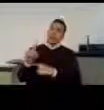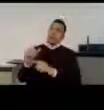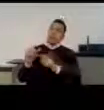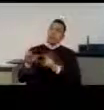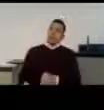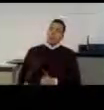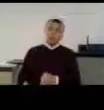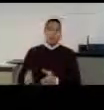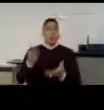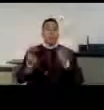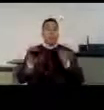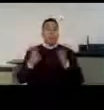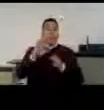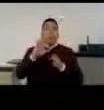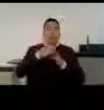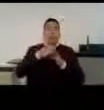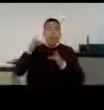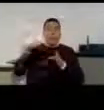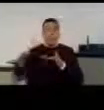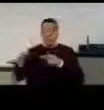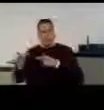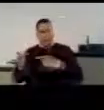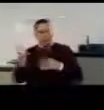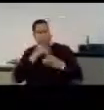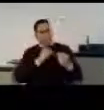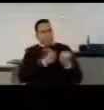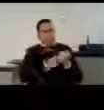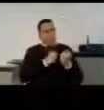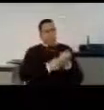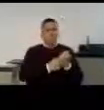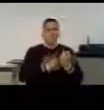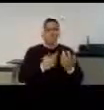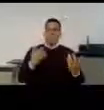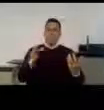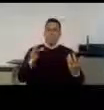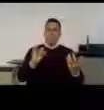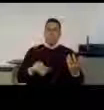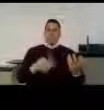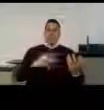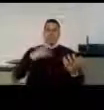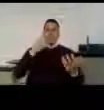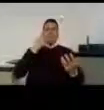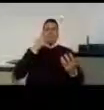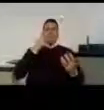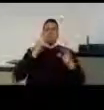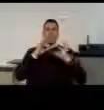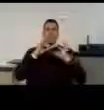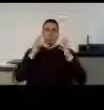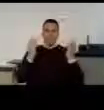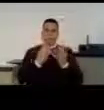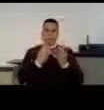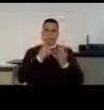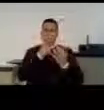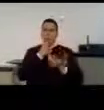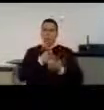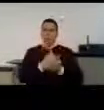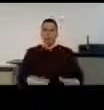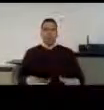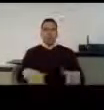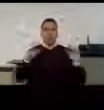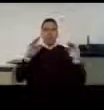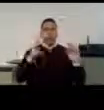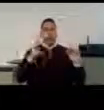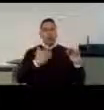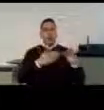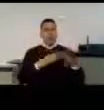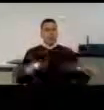raising people, the neighbor next door that's taken in, right, multiple people. That's sort of what it looks like in my experience for New York City and who's helping to